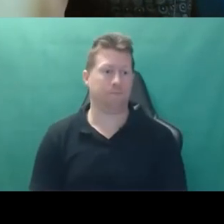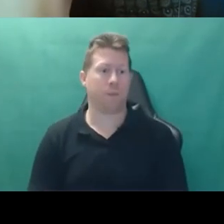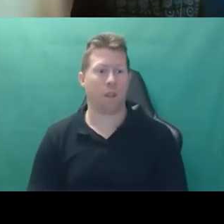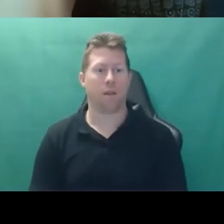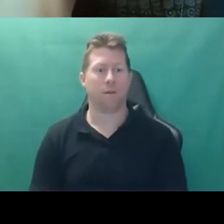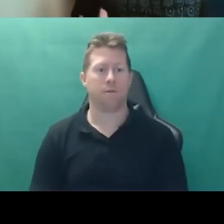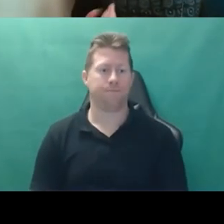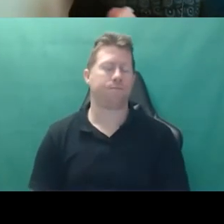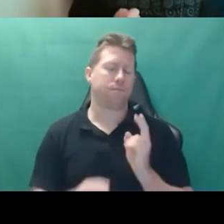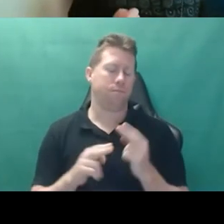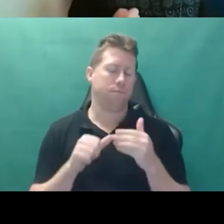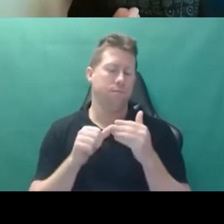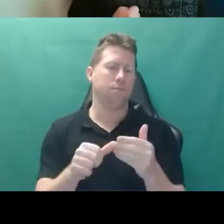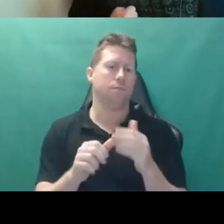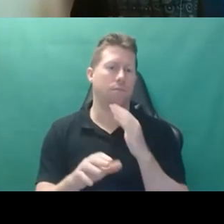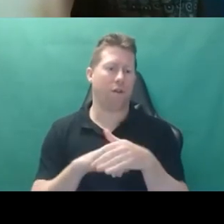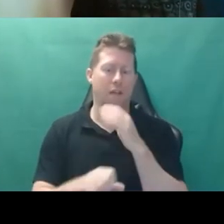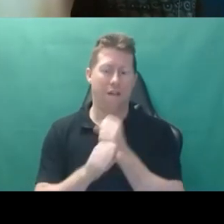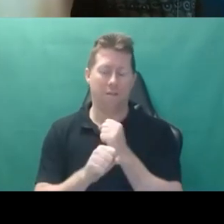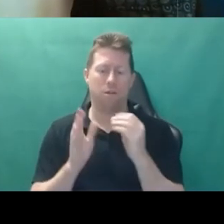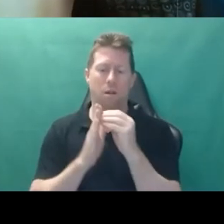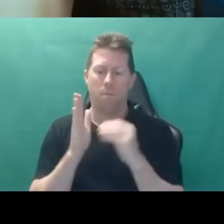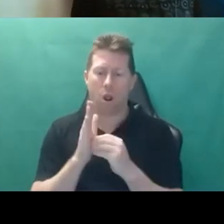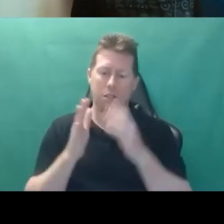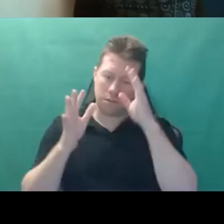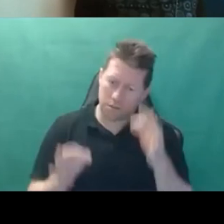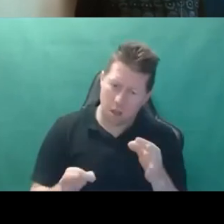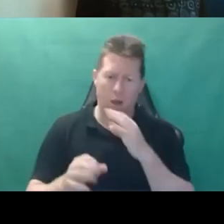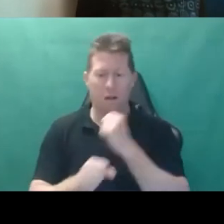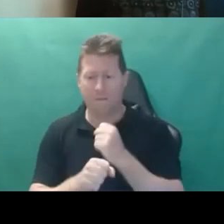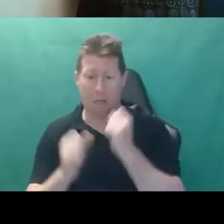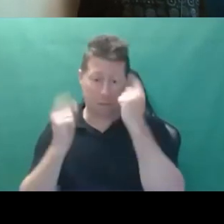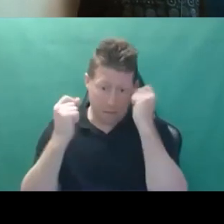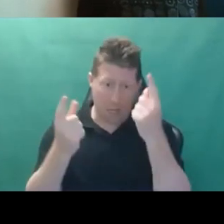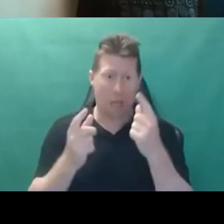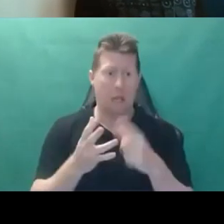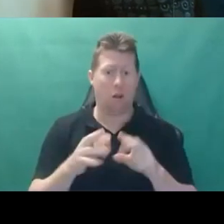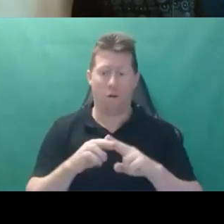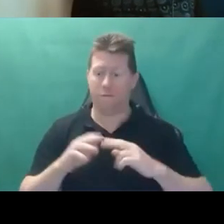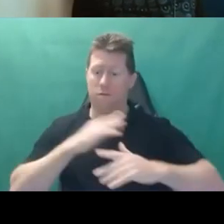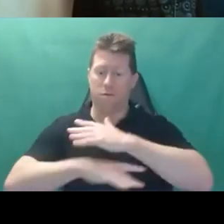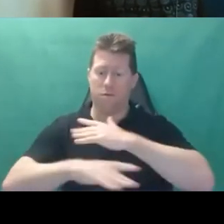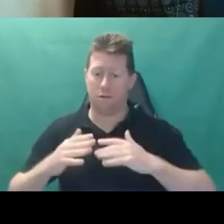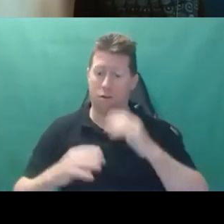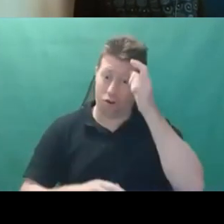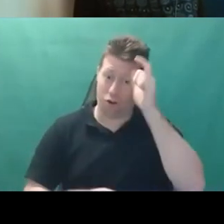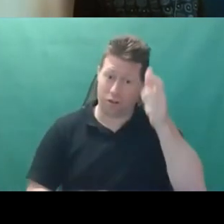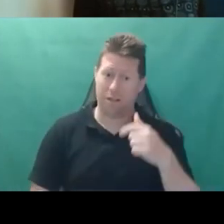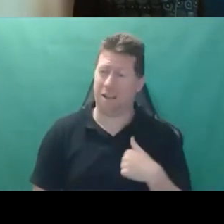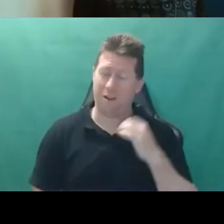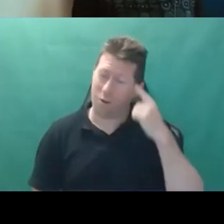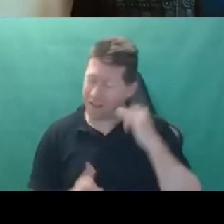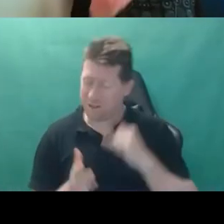So I just quickly, so it was about, um, policy makers in government, whether they have a good understanding of sociological concepts. I'm not sure. I'd like to think